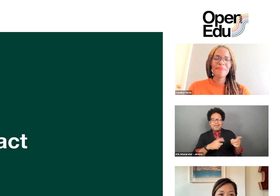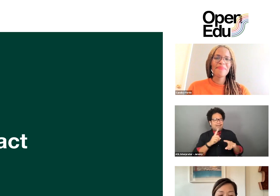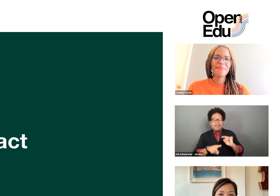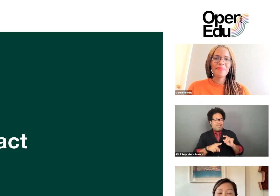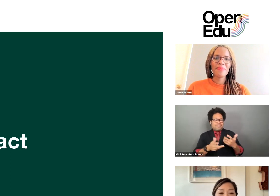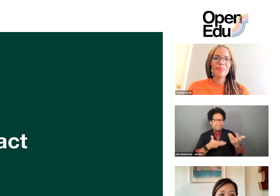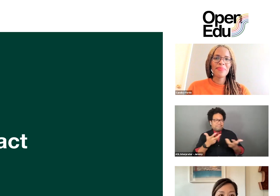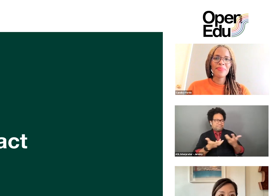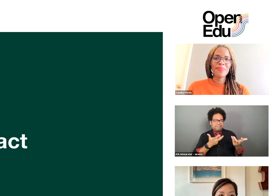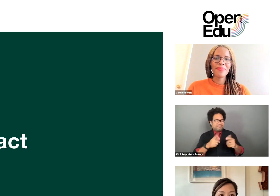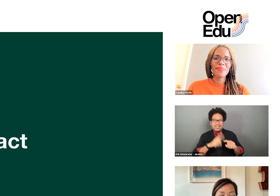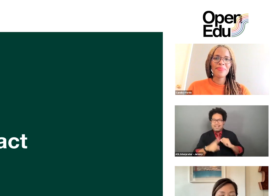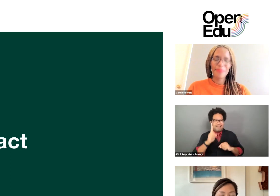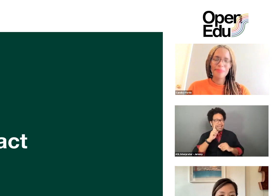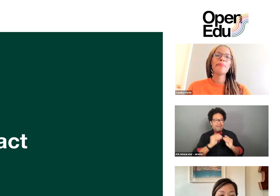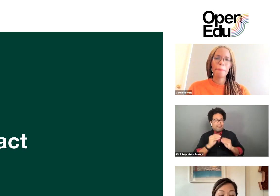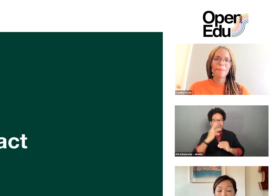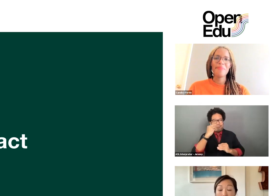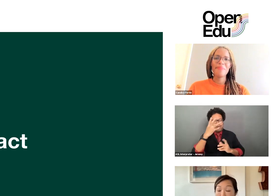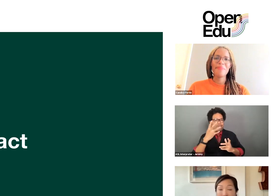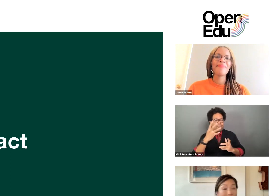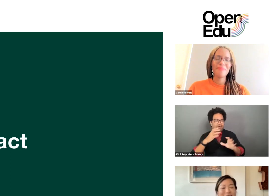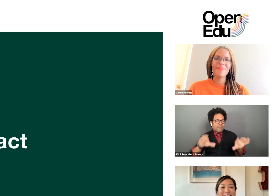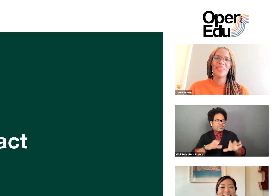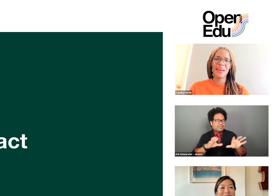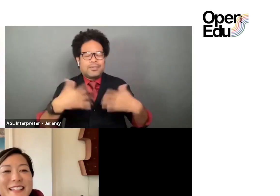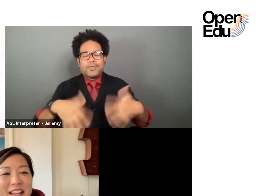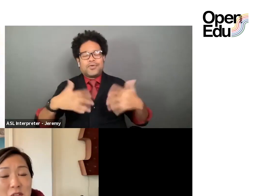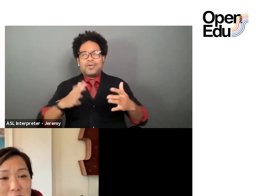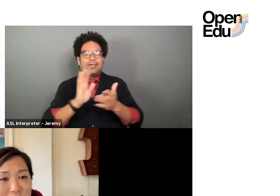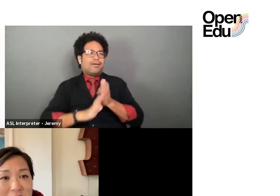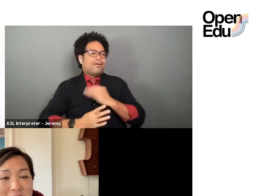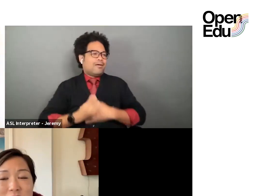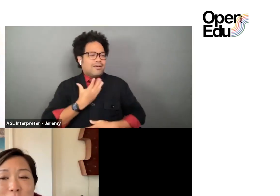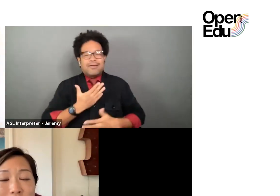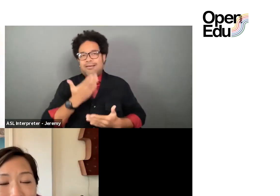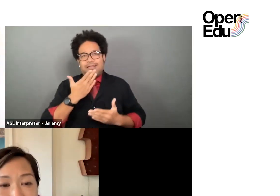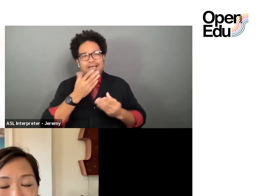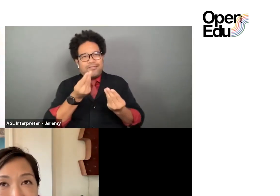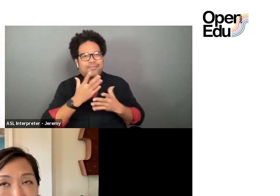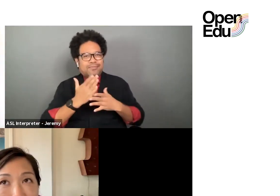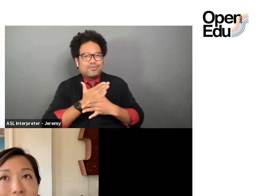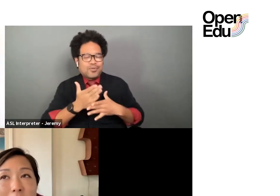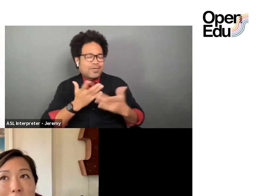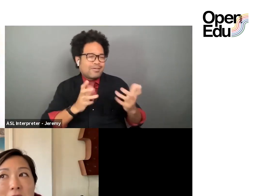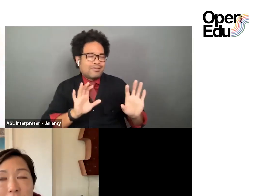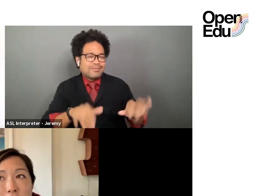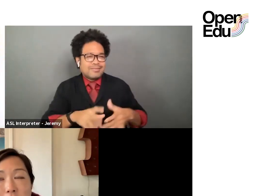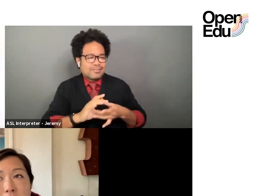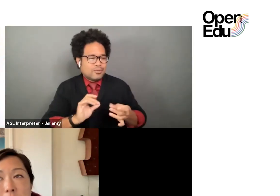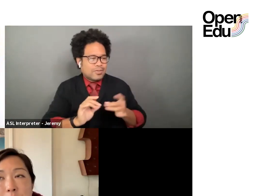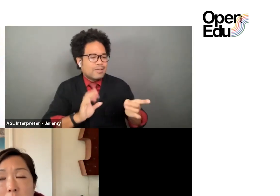can't even think of a more beautiful gesture. Whew. Thank you for sharing that story. That I'm going to think about